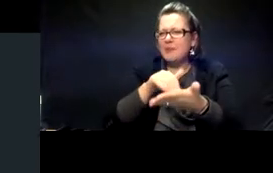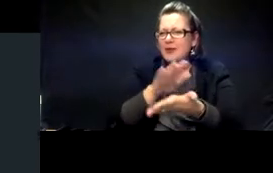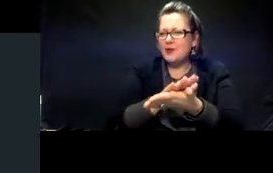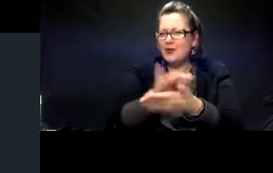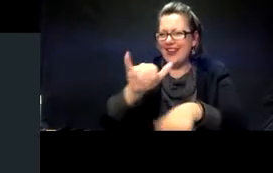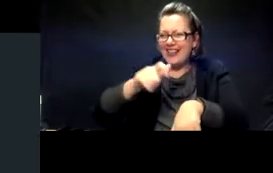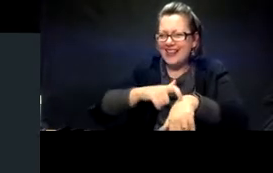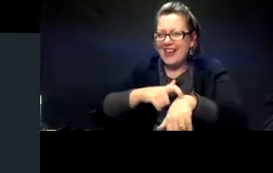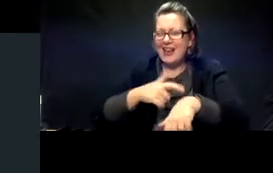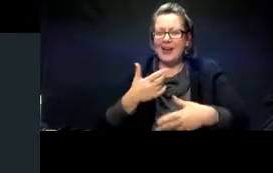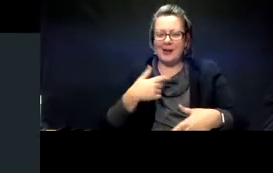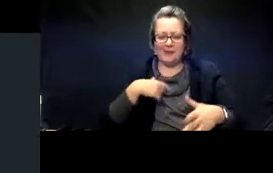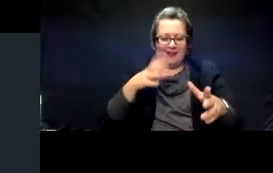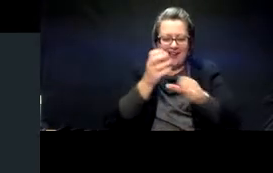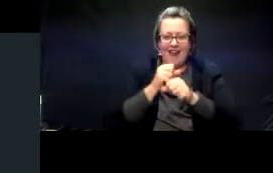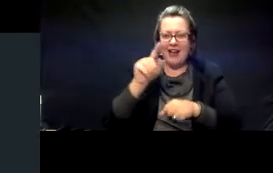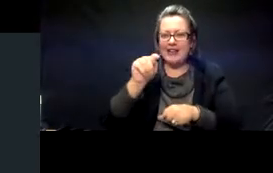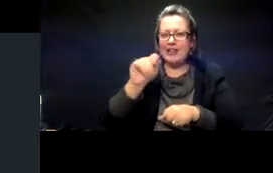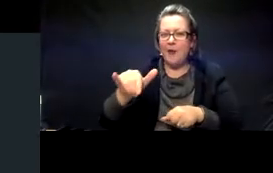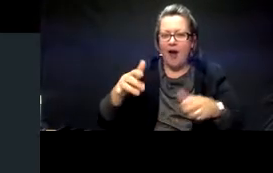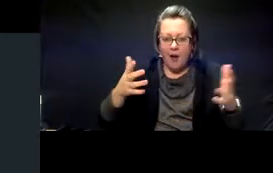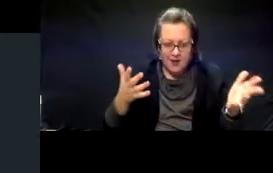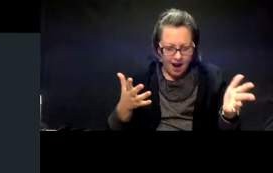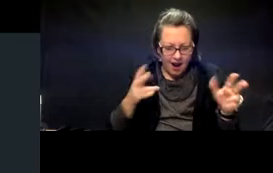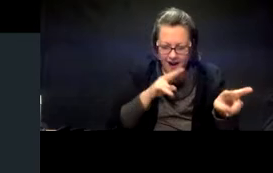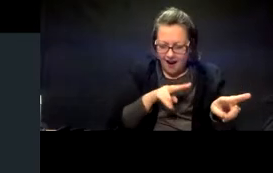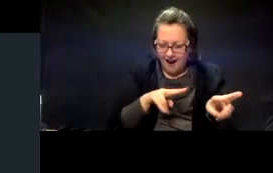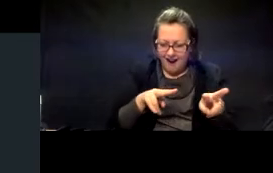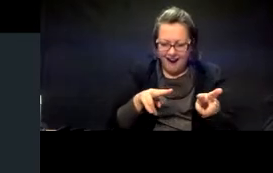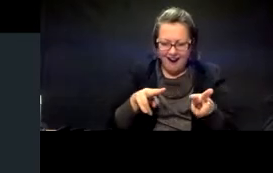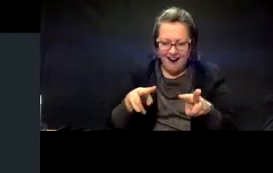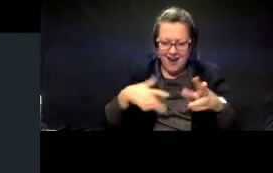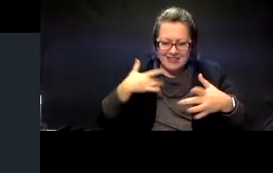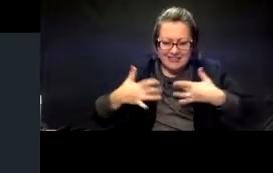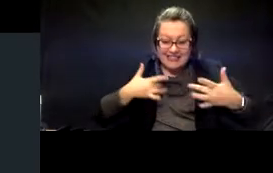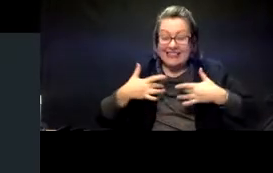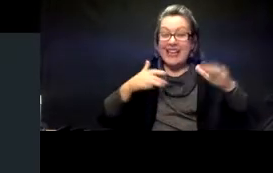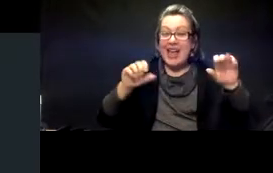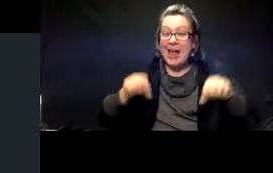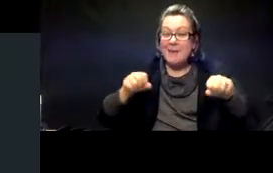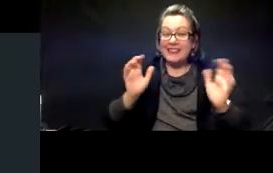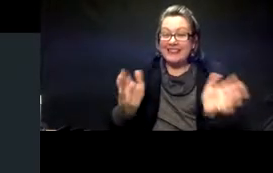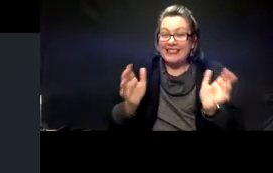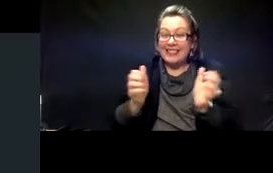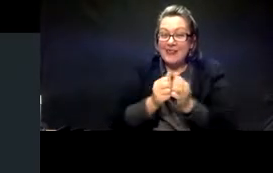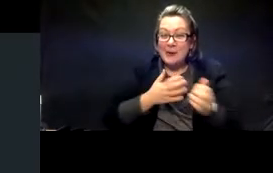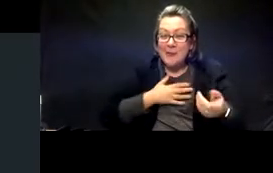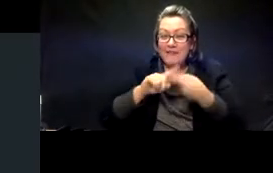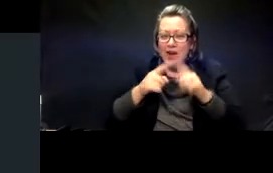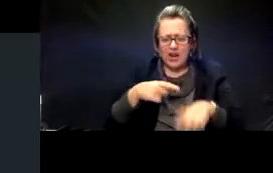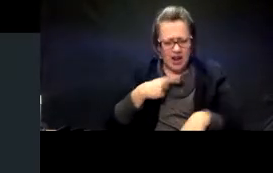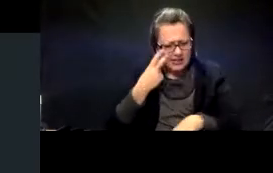was 13. I was in middle school at that time, and I got a TTY and was just amazed and